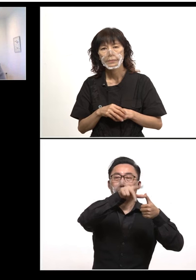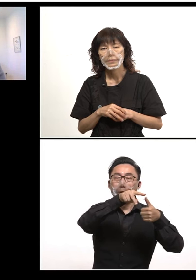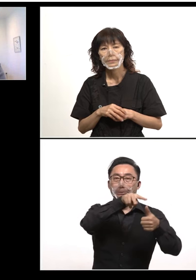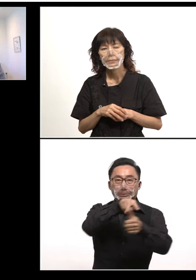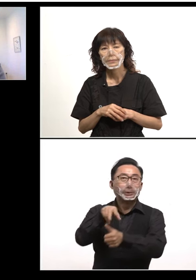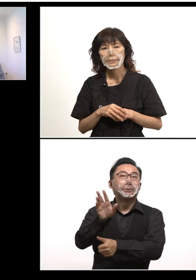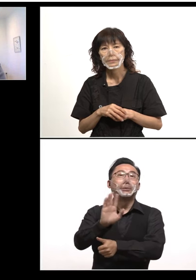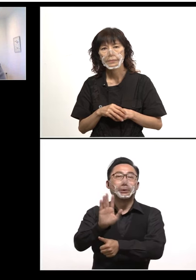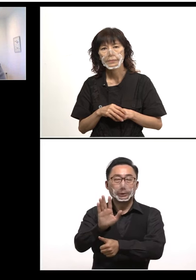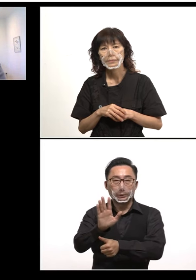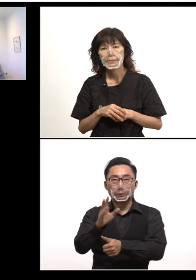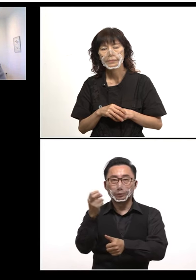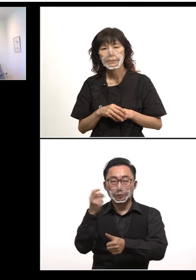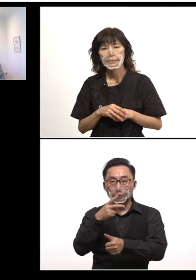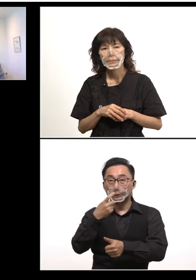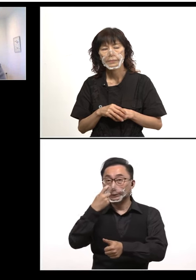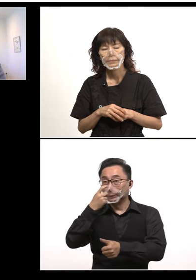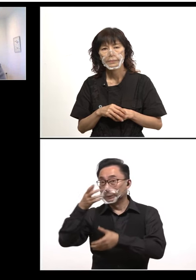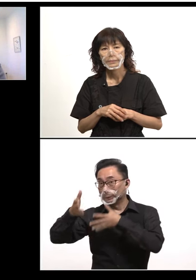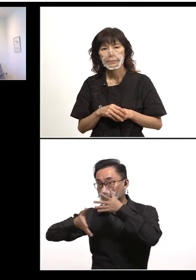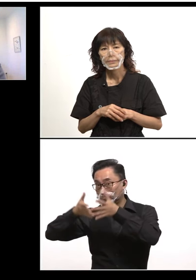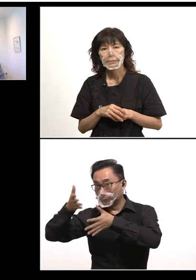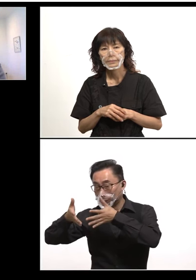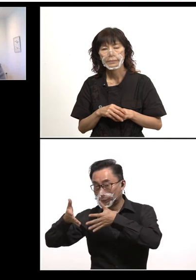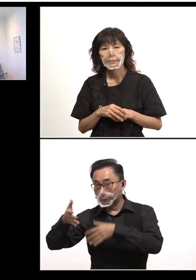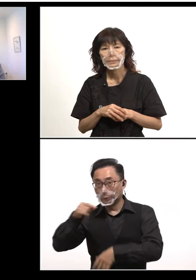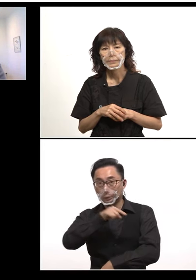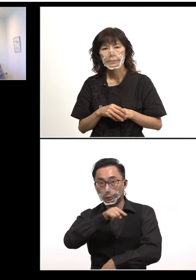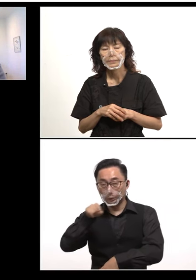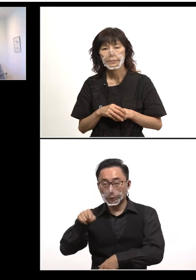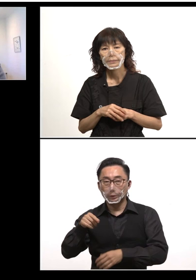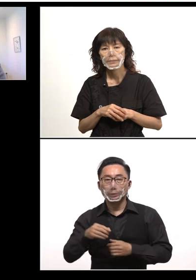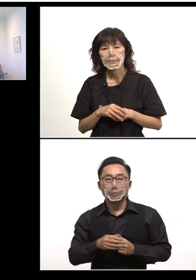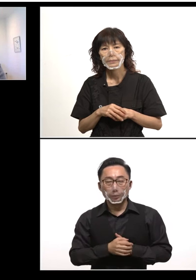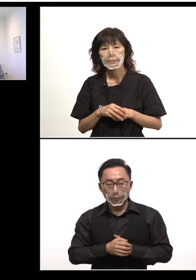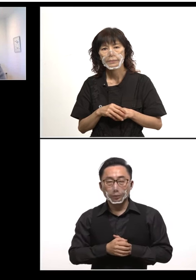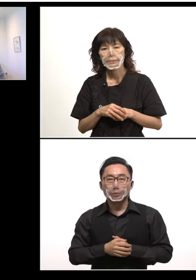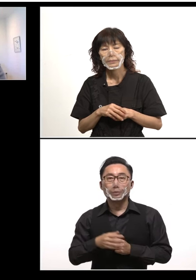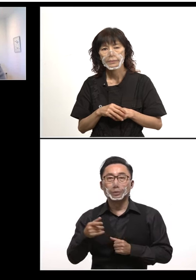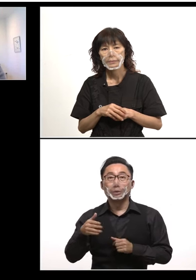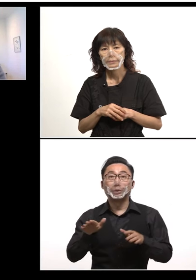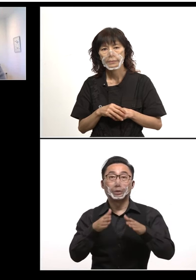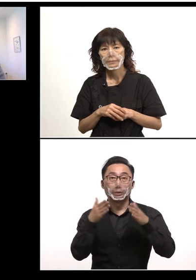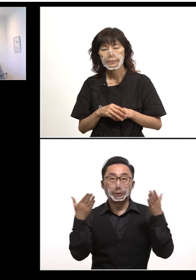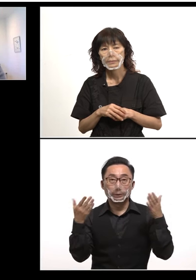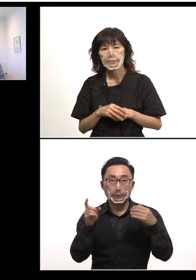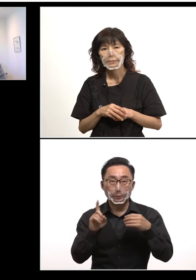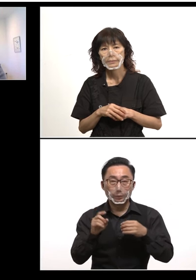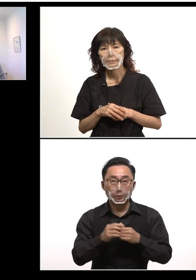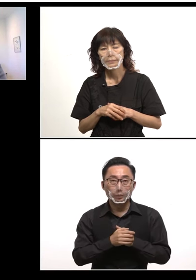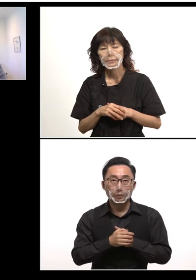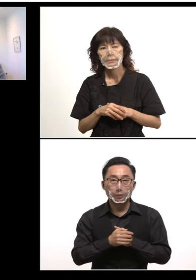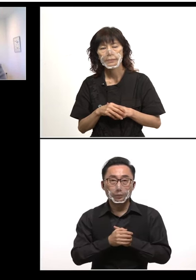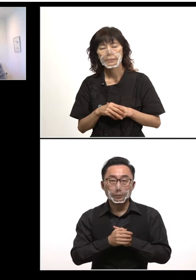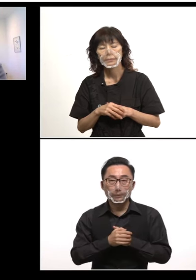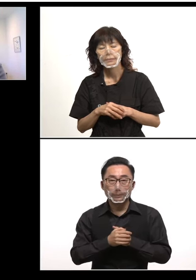Language. And originally, when we first set out, there was this kind of fantasy, this is going to be a completely accessible production for everyone.